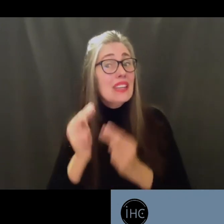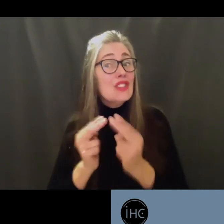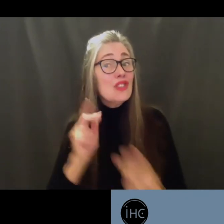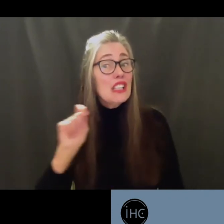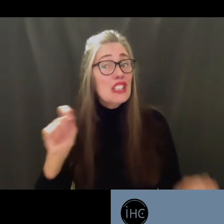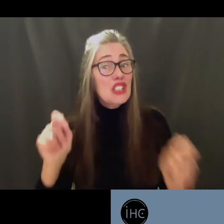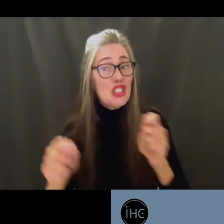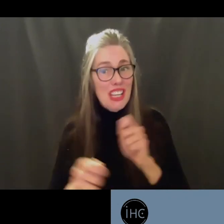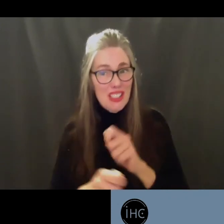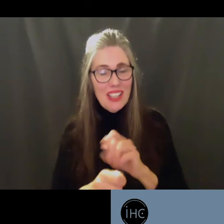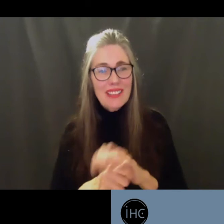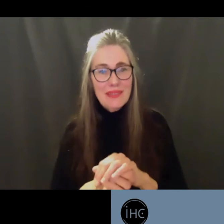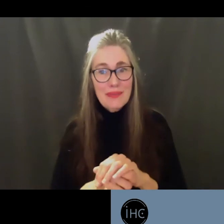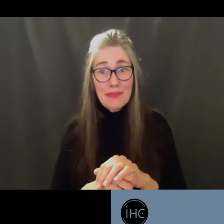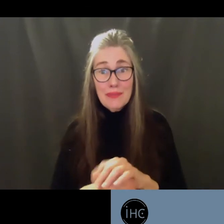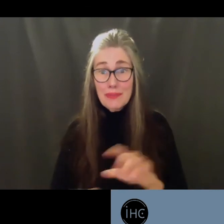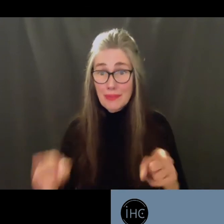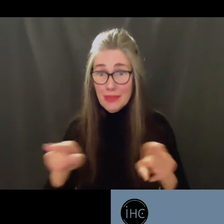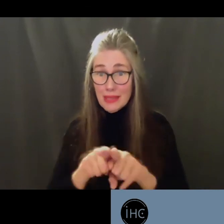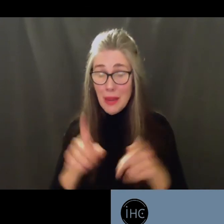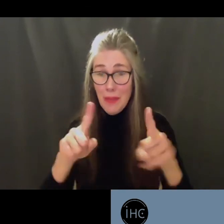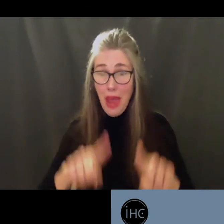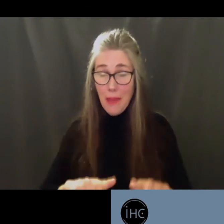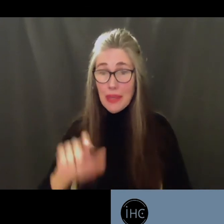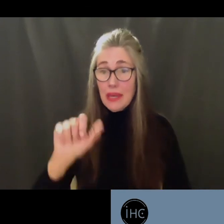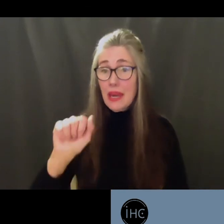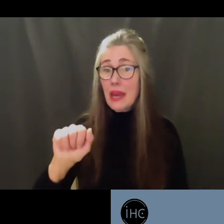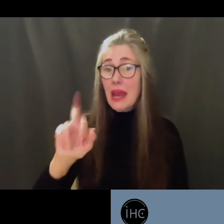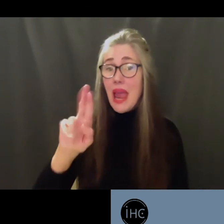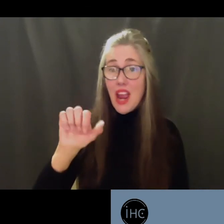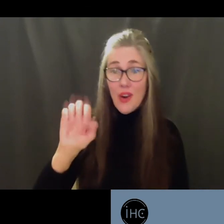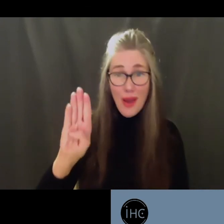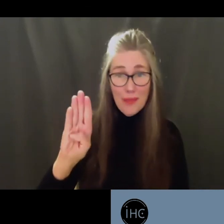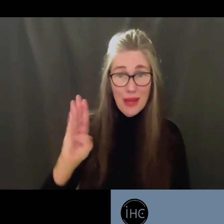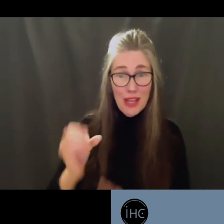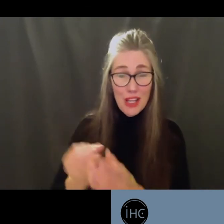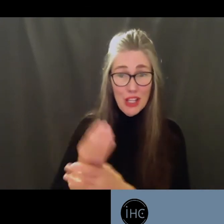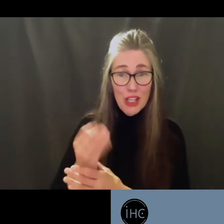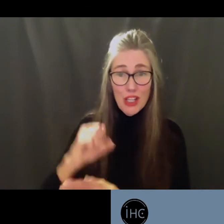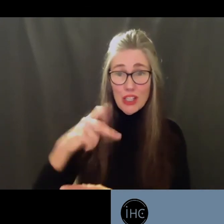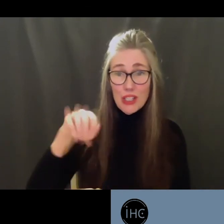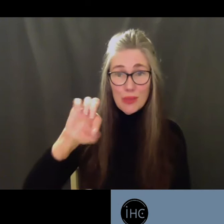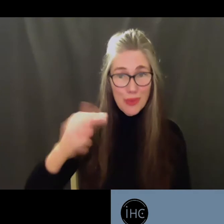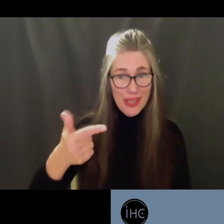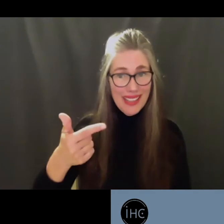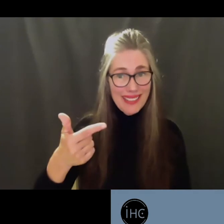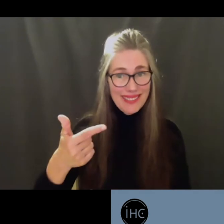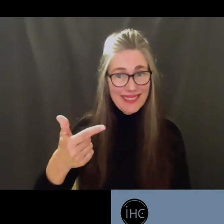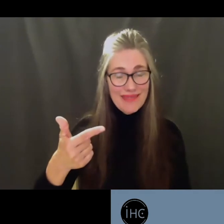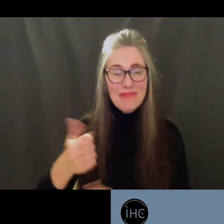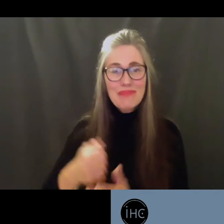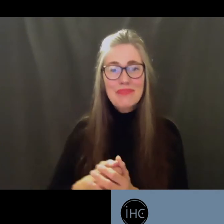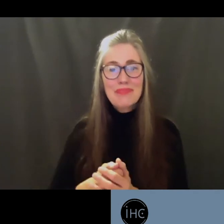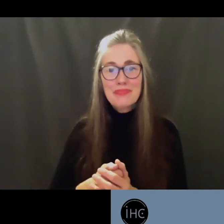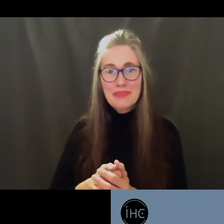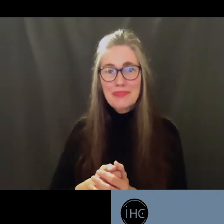this was also true in the Arab Spring in multiple countries. And then if you have enough momentum,